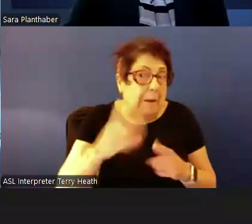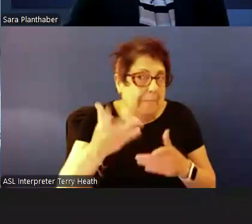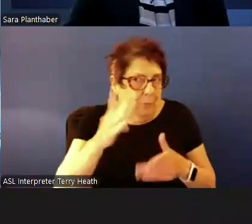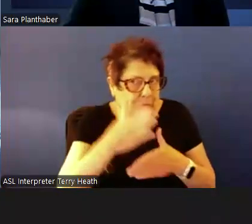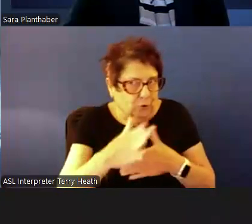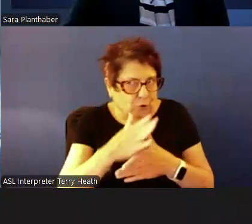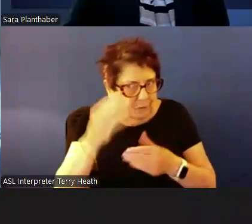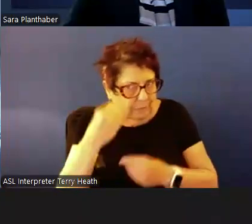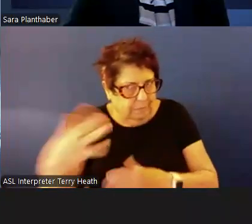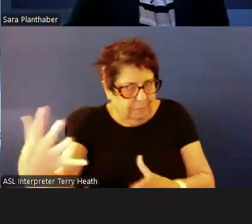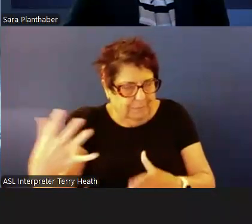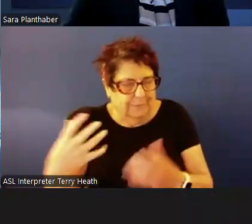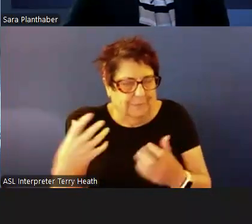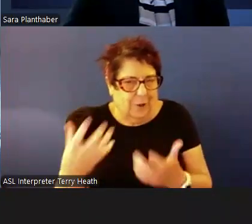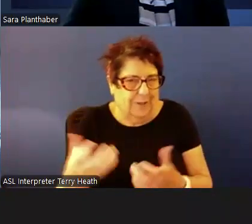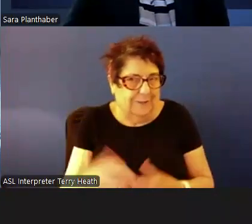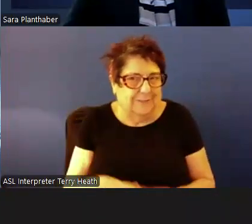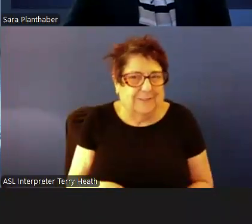on this.